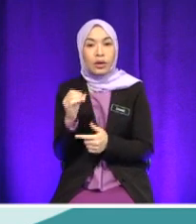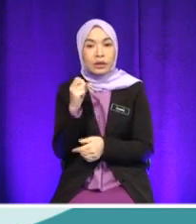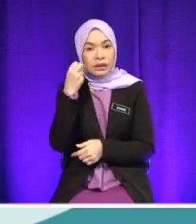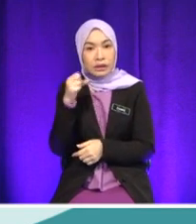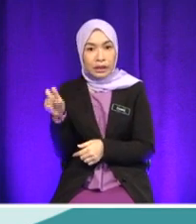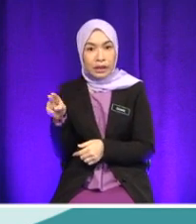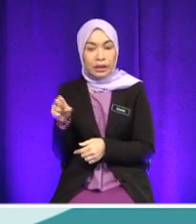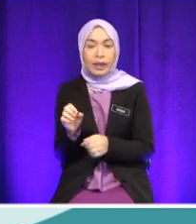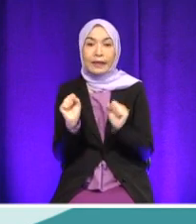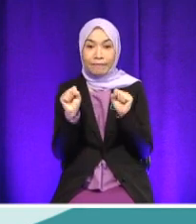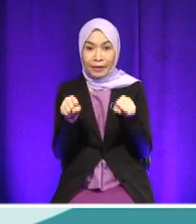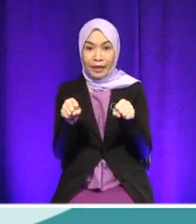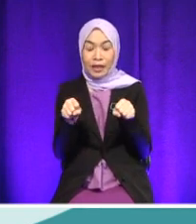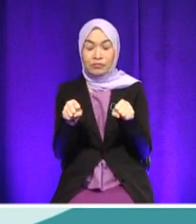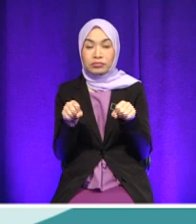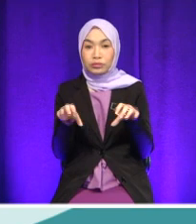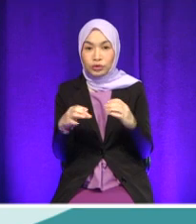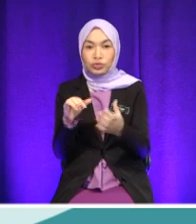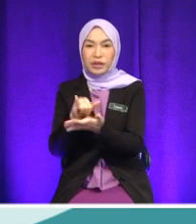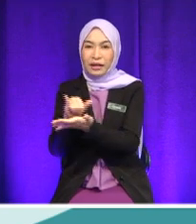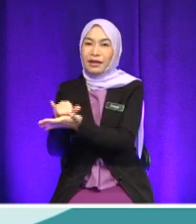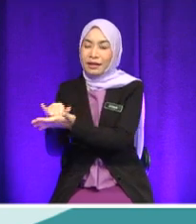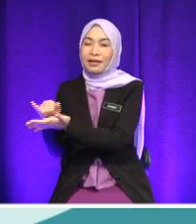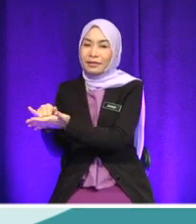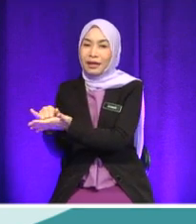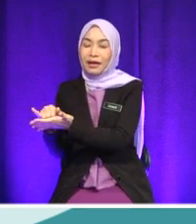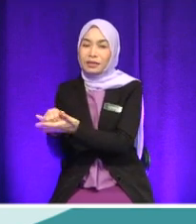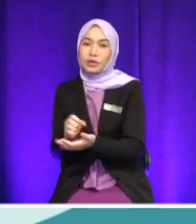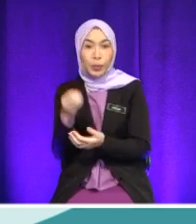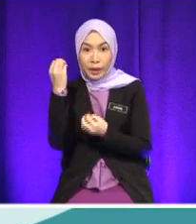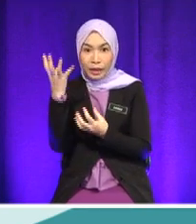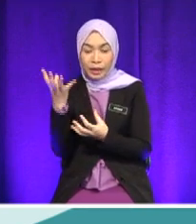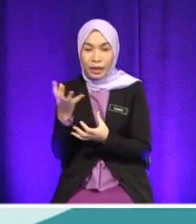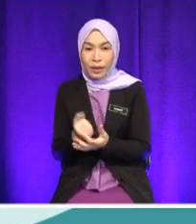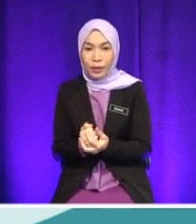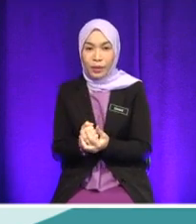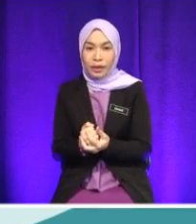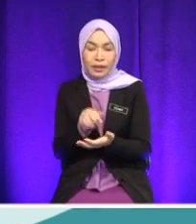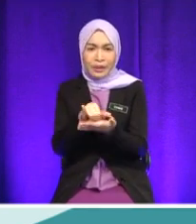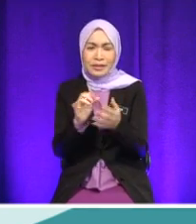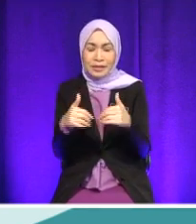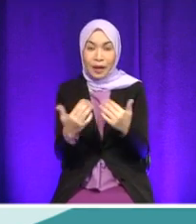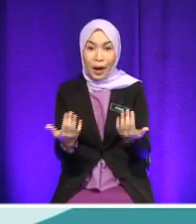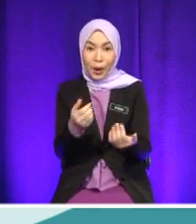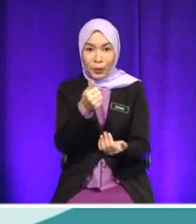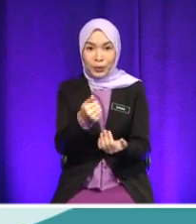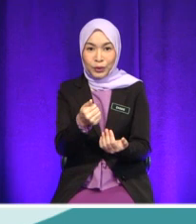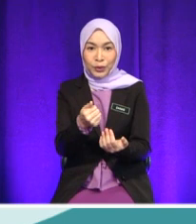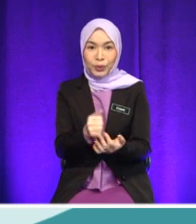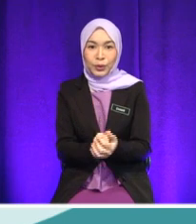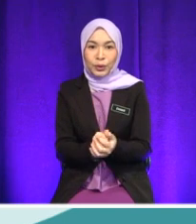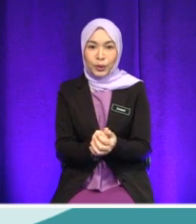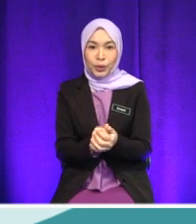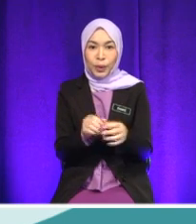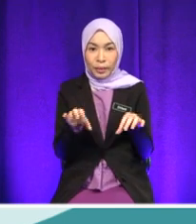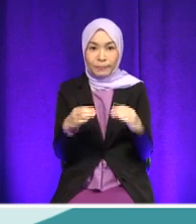this is how you link them together. All right, and then if let's say if you agree in part, that means you only partially